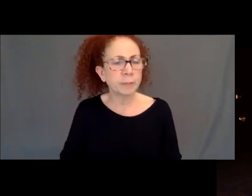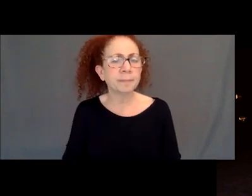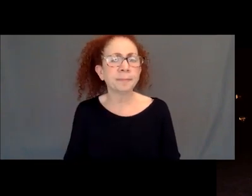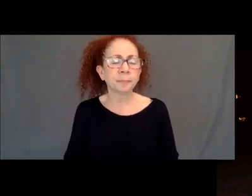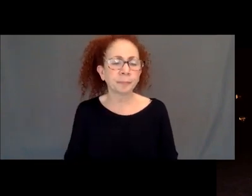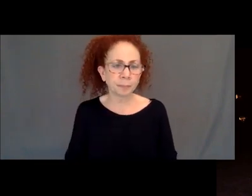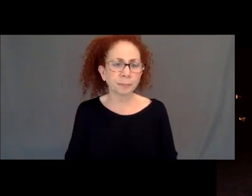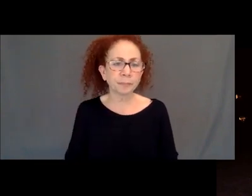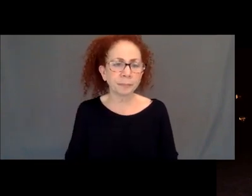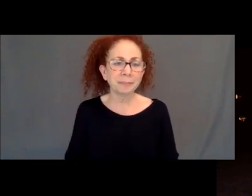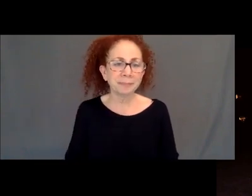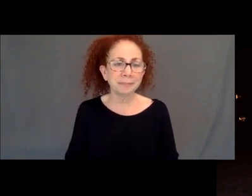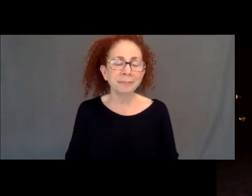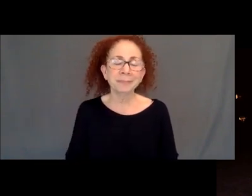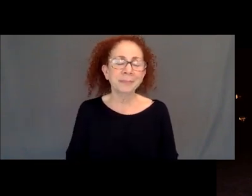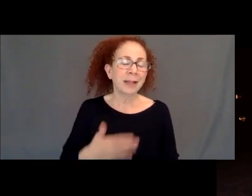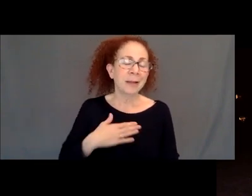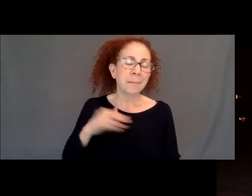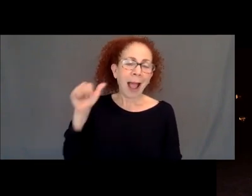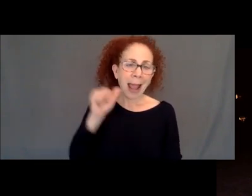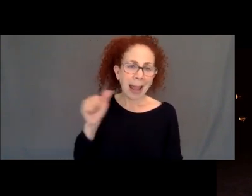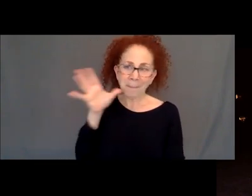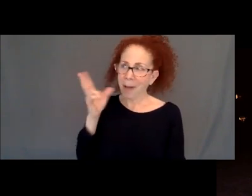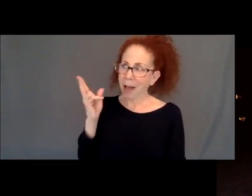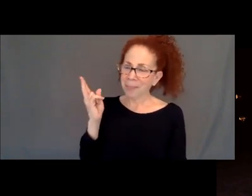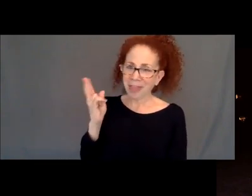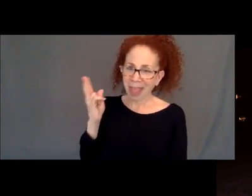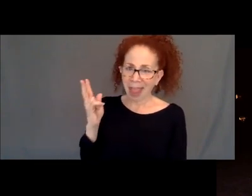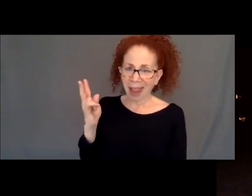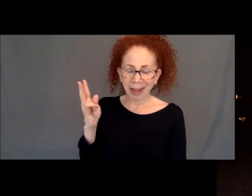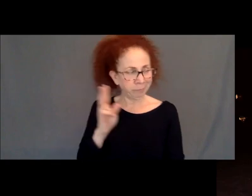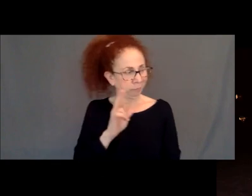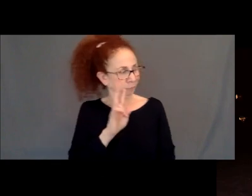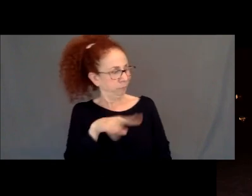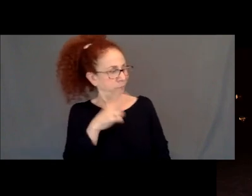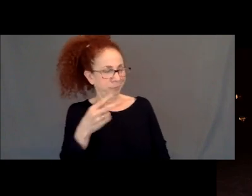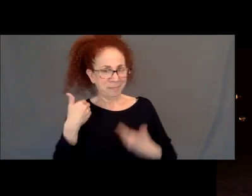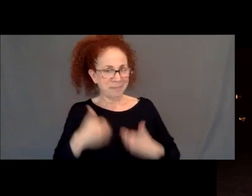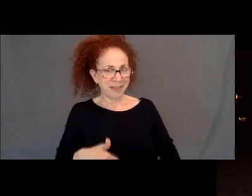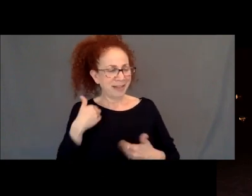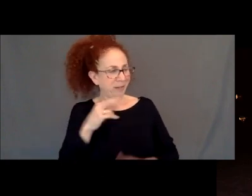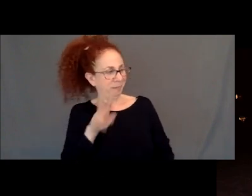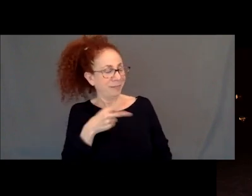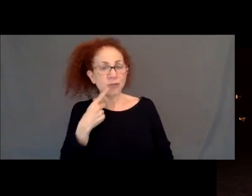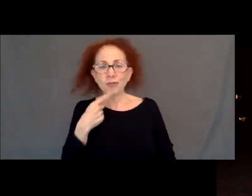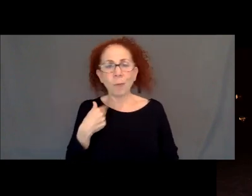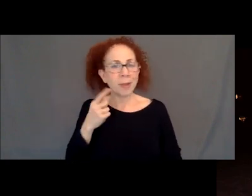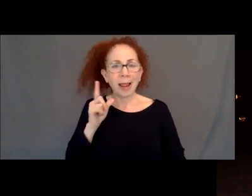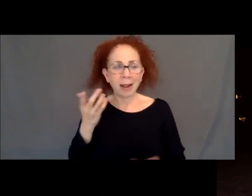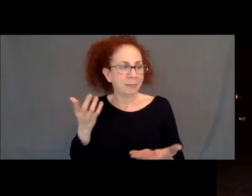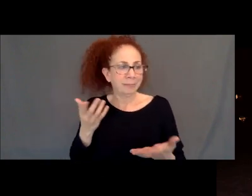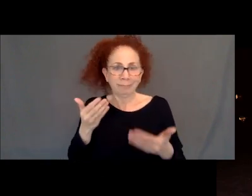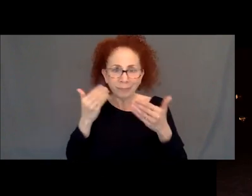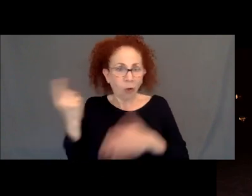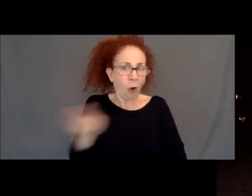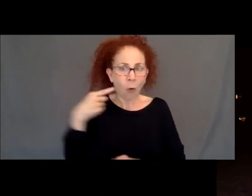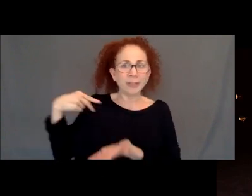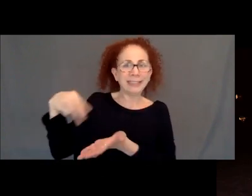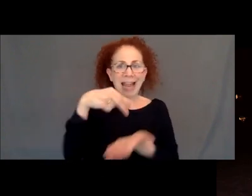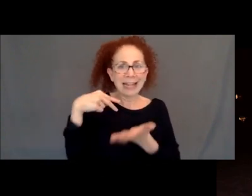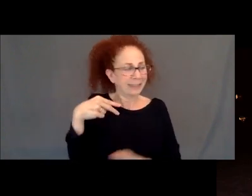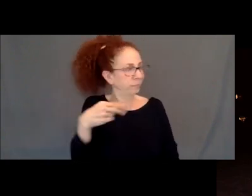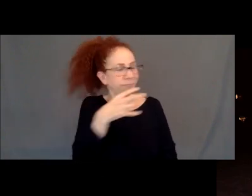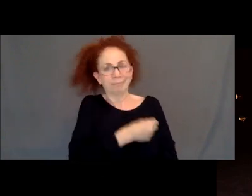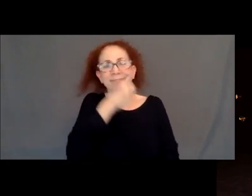4. My aunt and my mother put me in it because they said I could not, never would stop